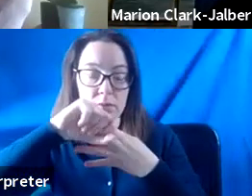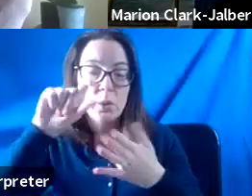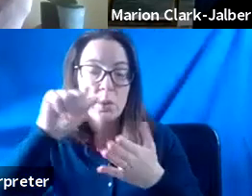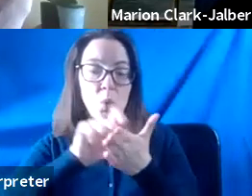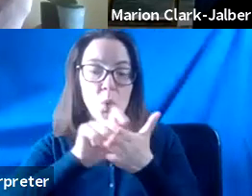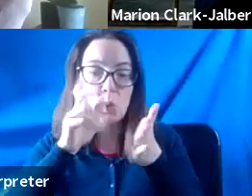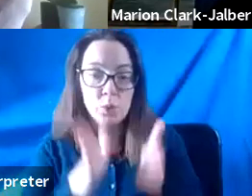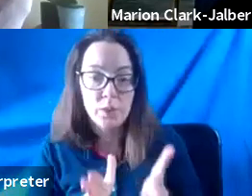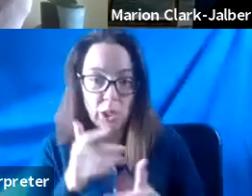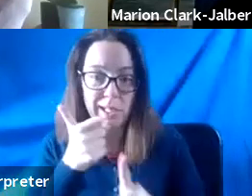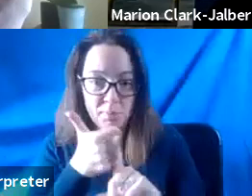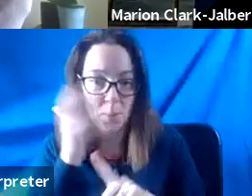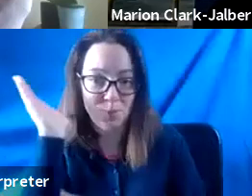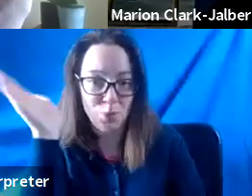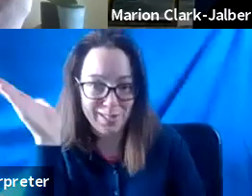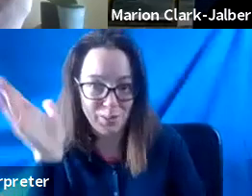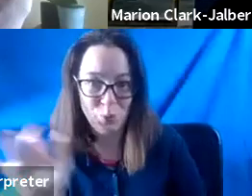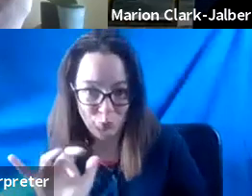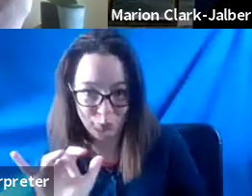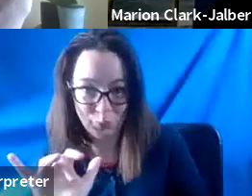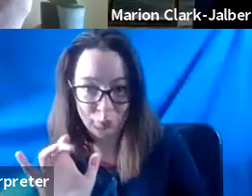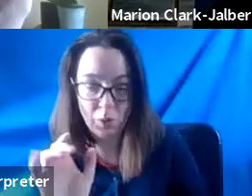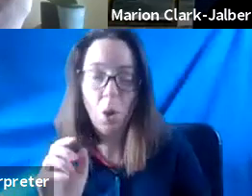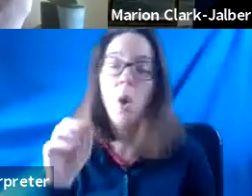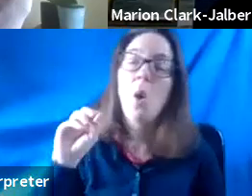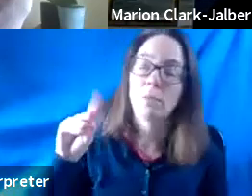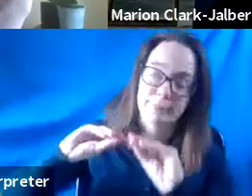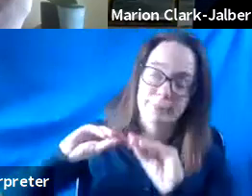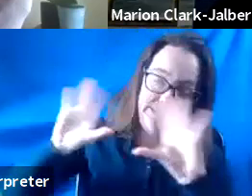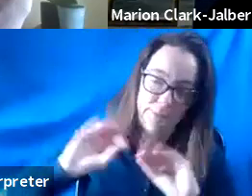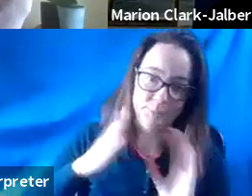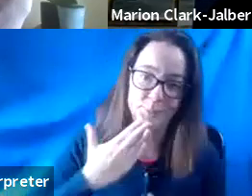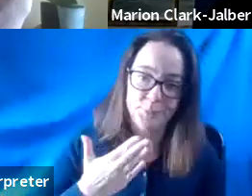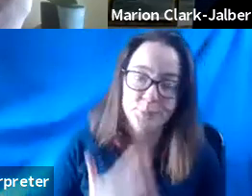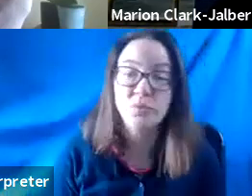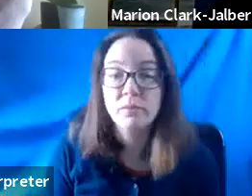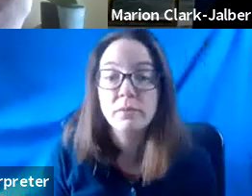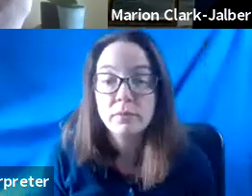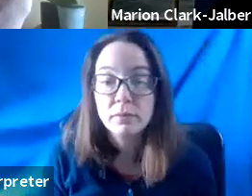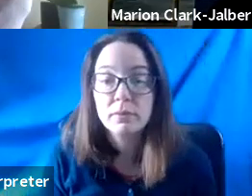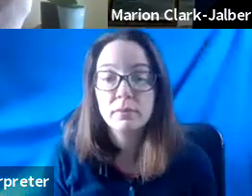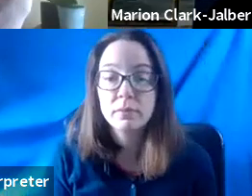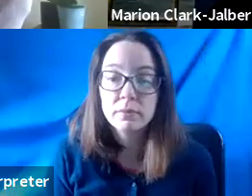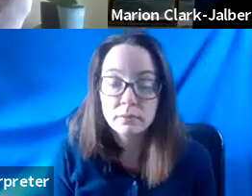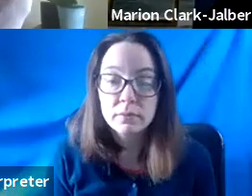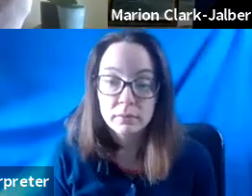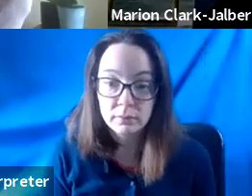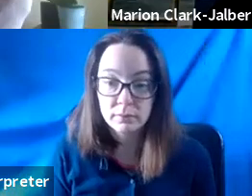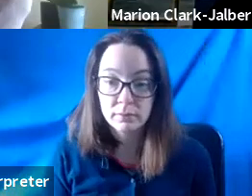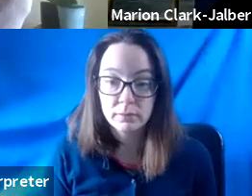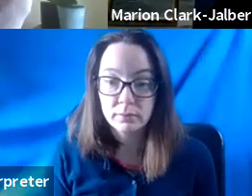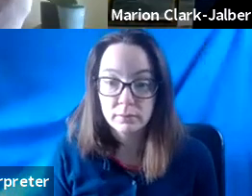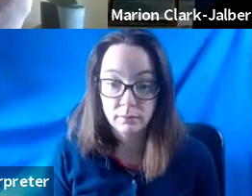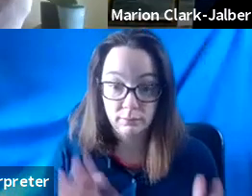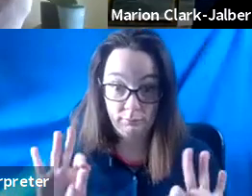a way to get those notes to the presenter. Great, thank you. That might be too cumbersome, so we'll go with 3 roles. Cool. All right,